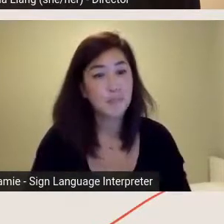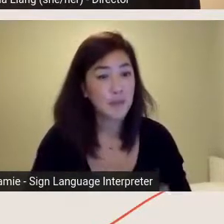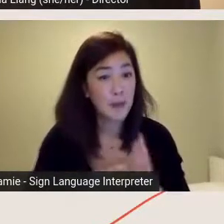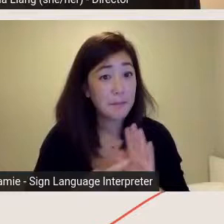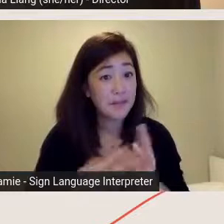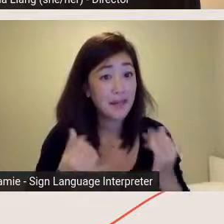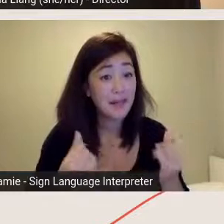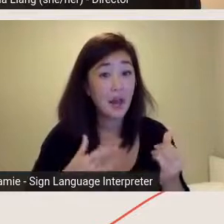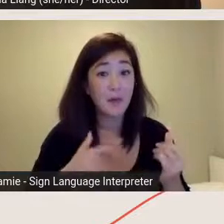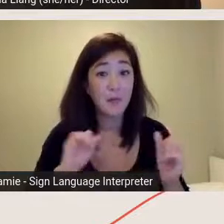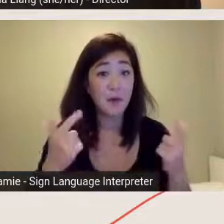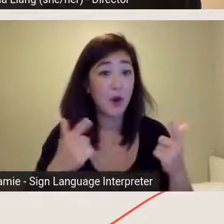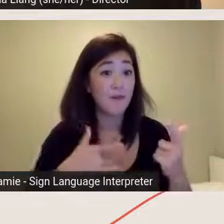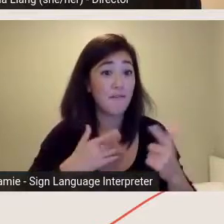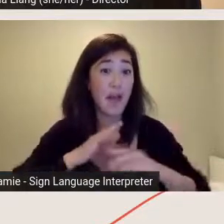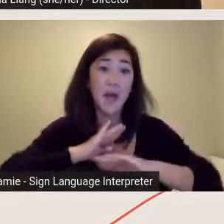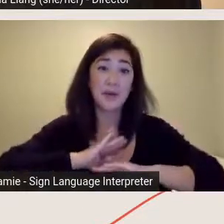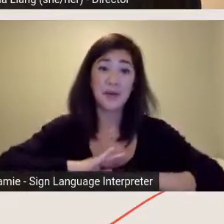us? No.